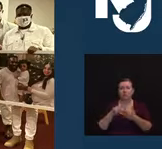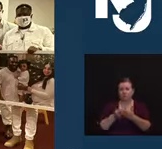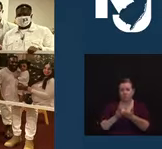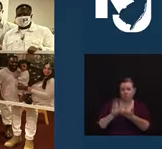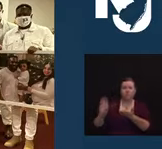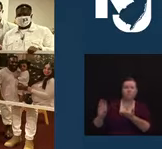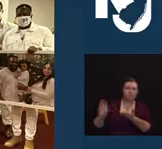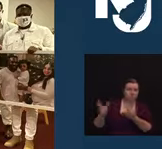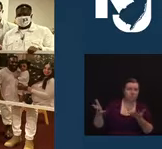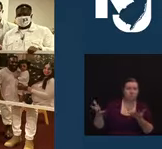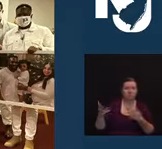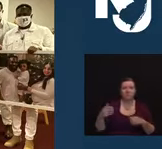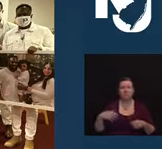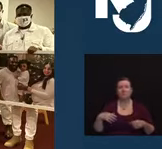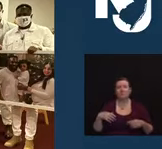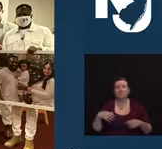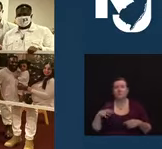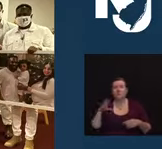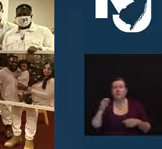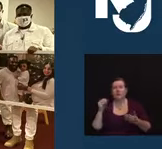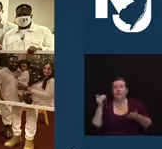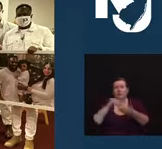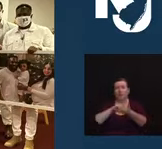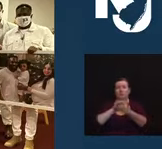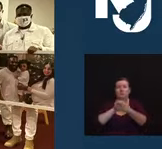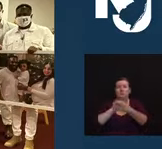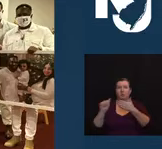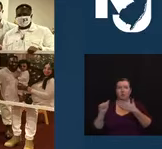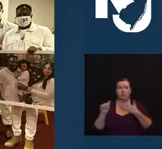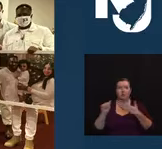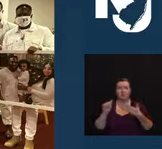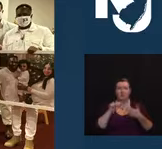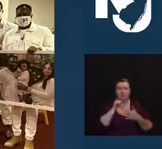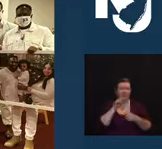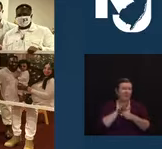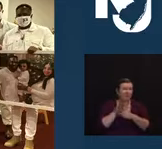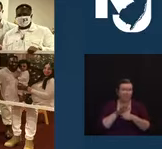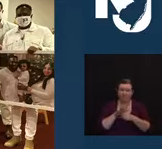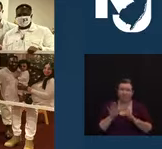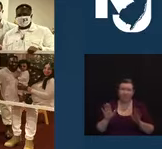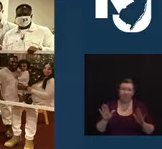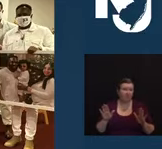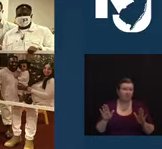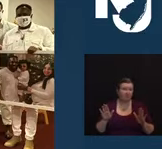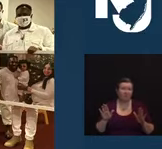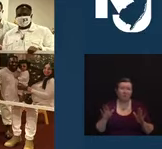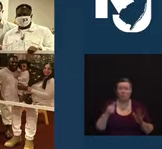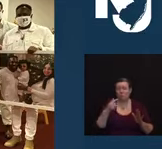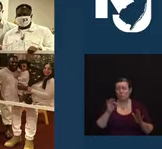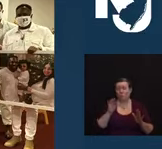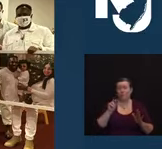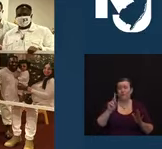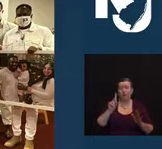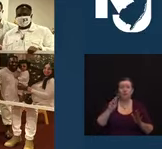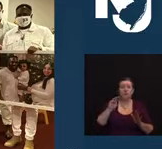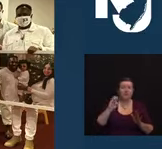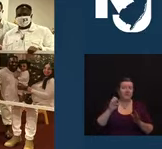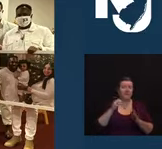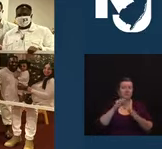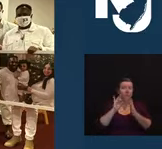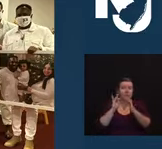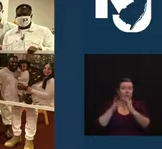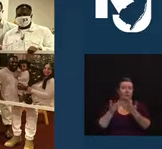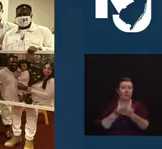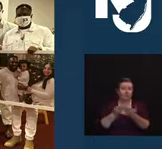unequivocally, it's not enough. So folks can track that down and help out Chad and his 3 blessed sons. I think you'd be